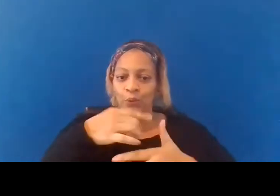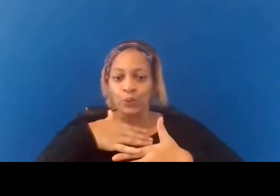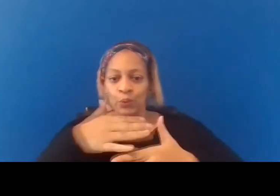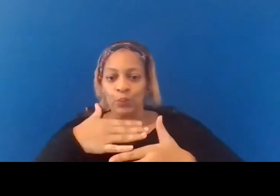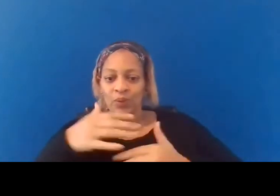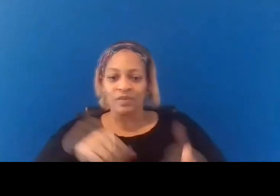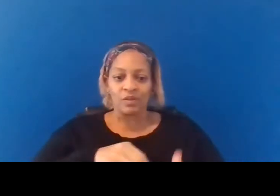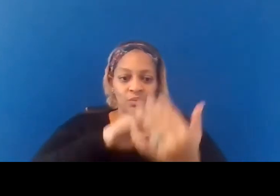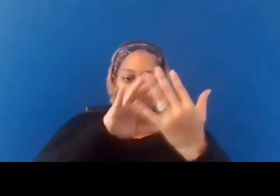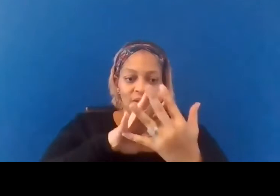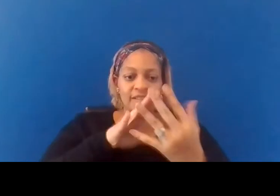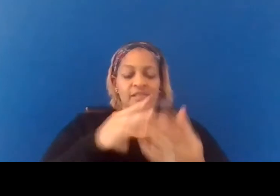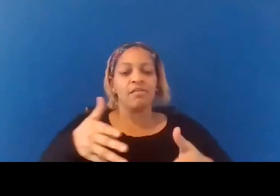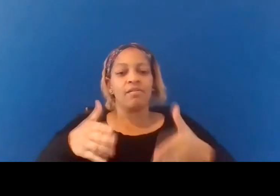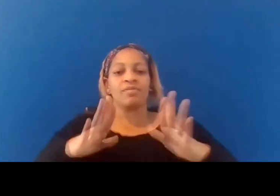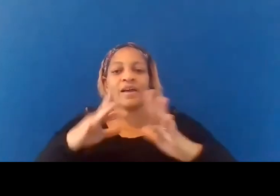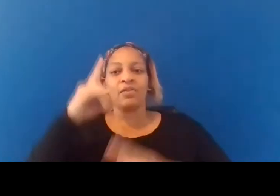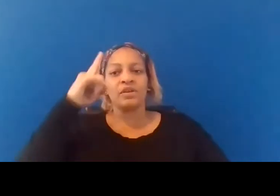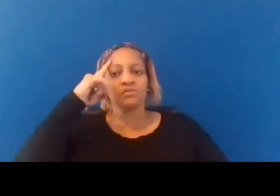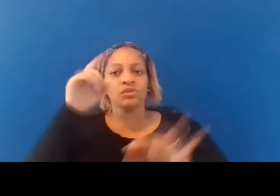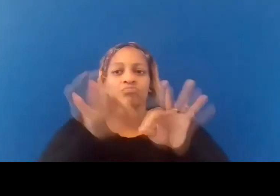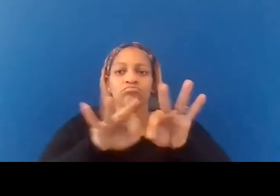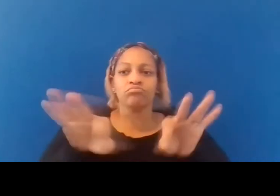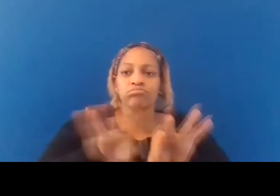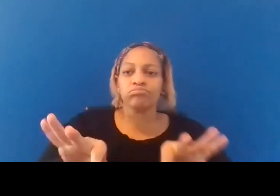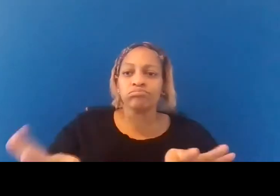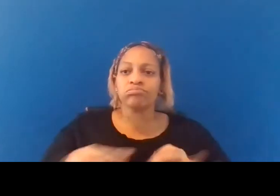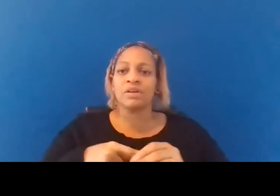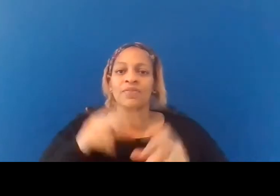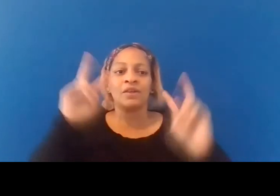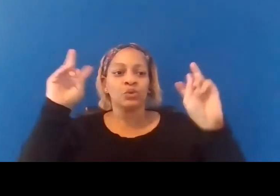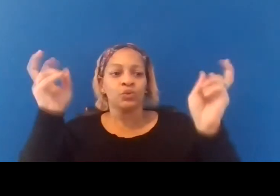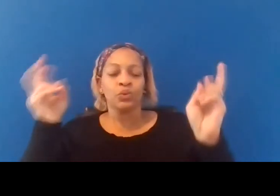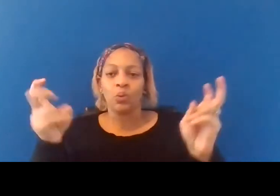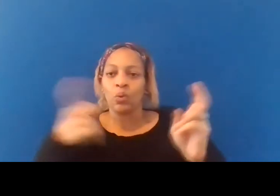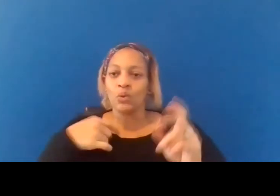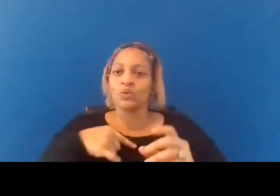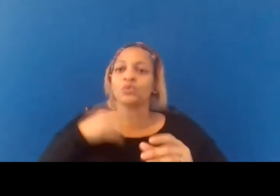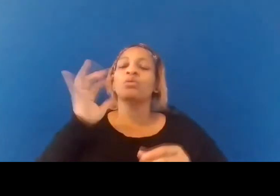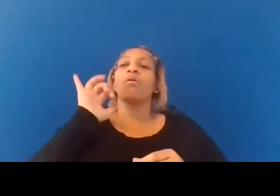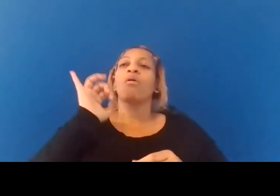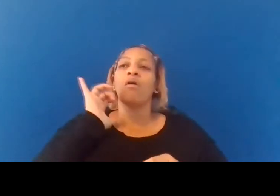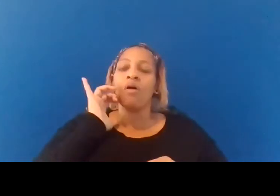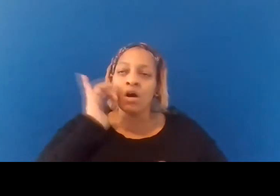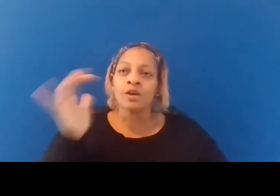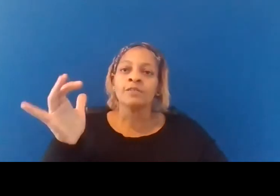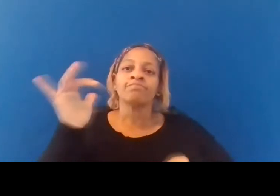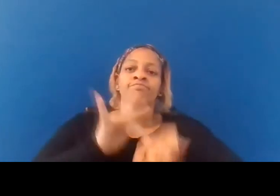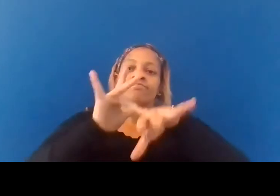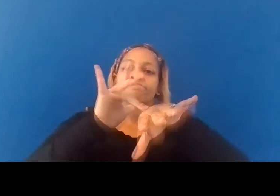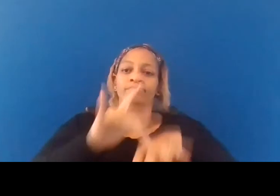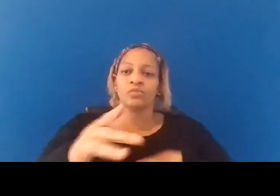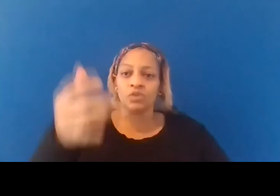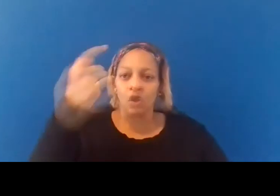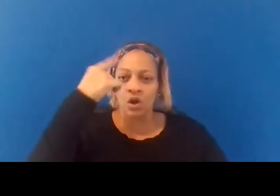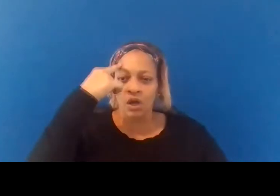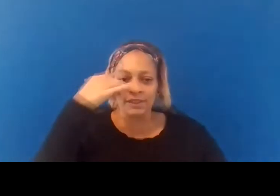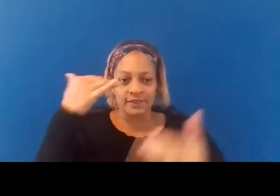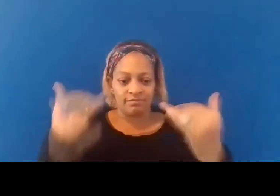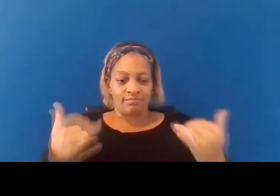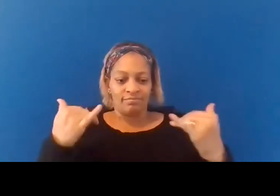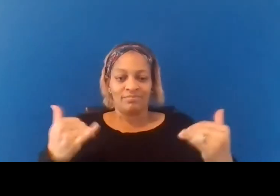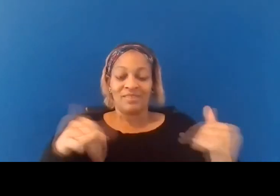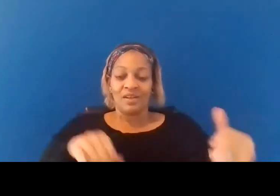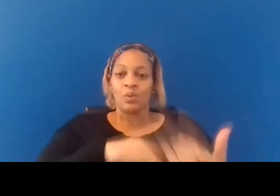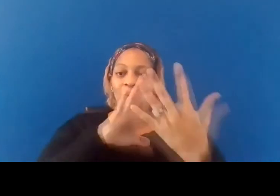allow this thought, this sentence, this quote to permeate your consciousness and be present. It's a demonstration.